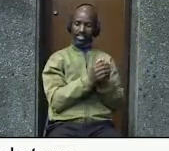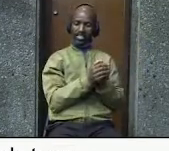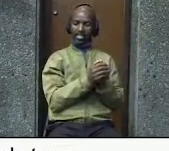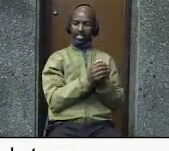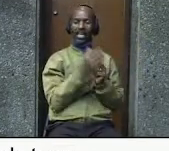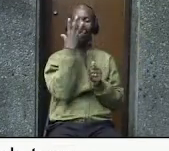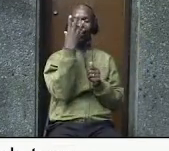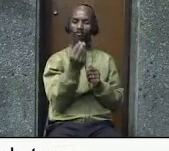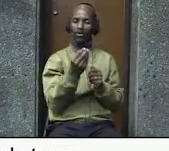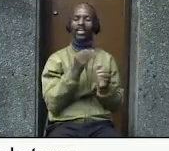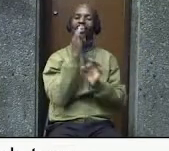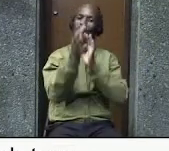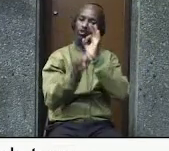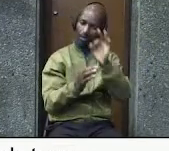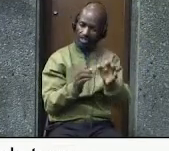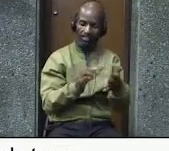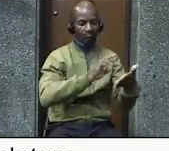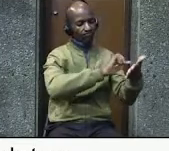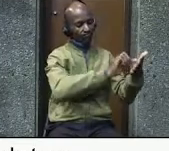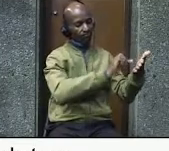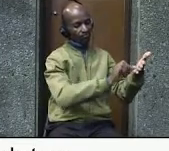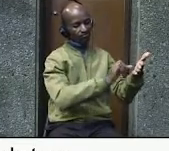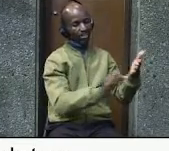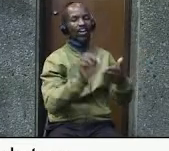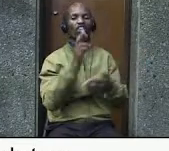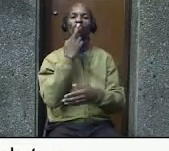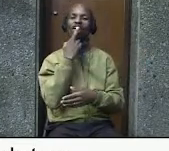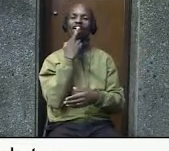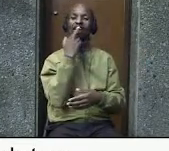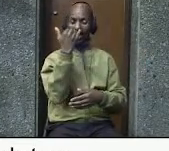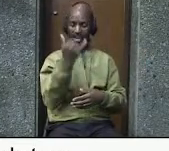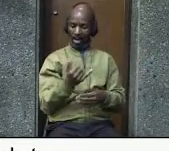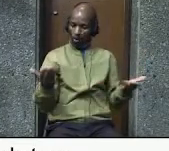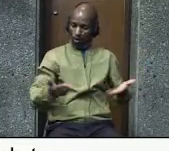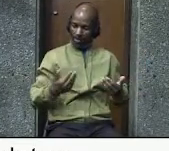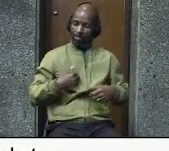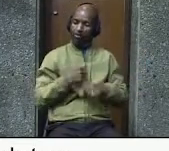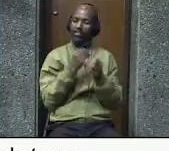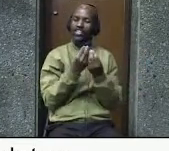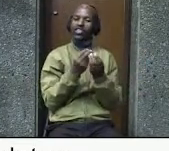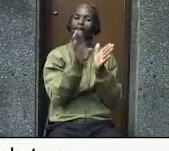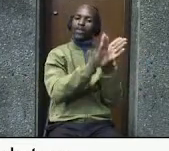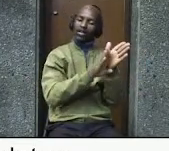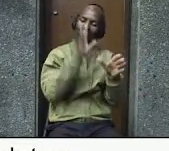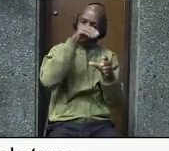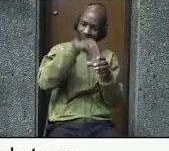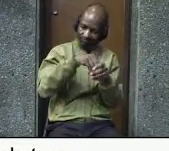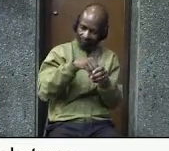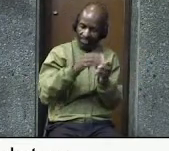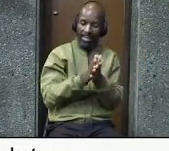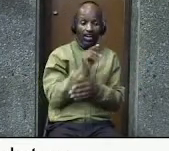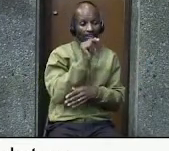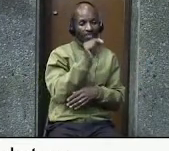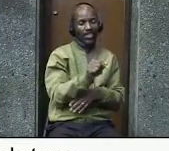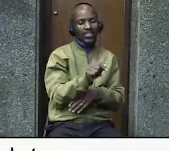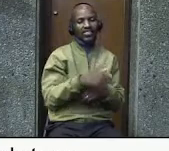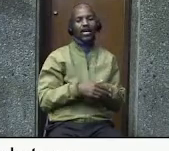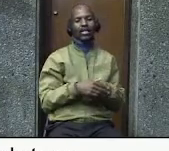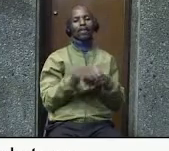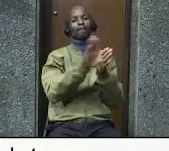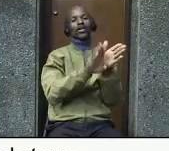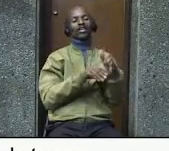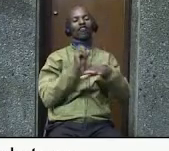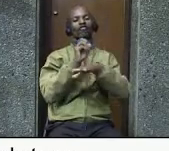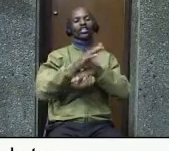bills that have been highlighted in red, and that is where the expropriation bill fits in. And these are ordinary bills